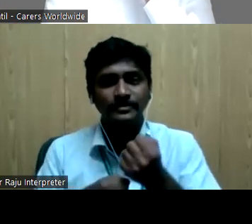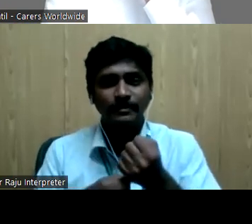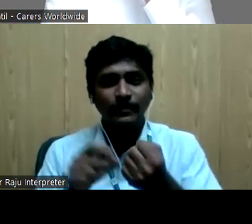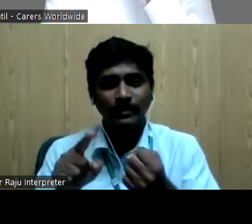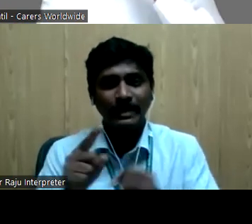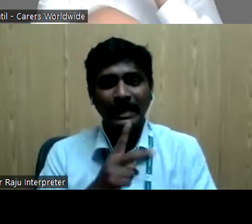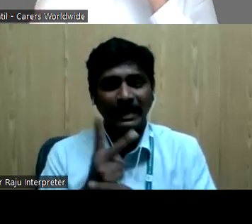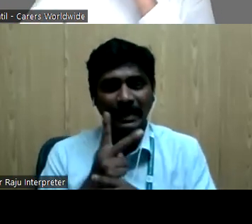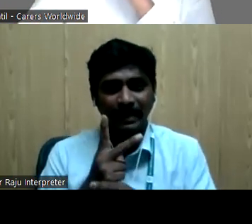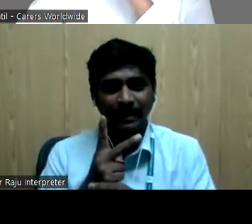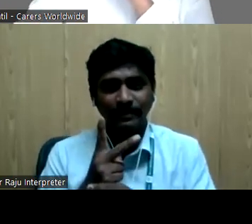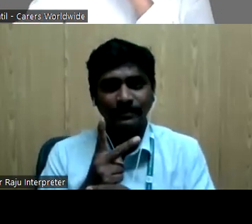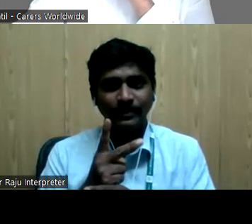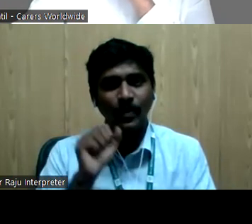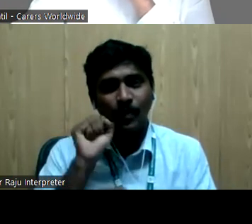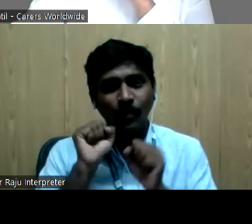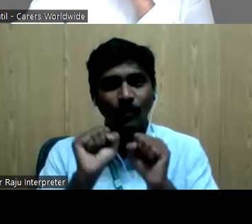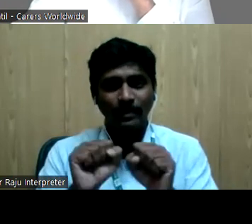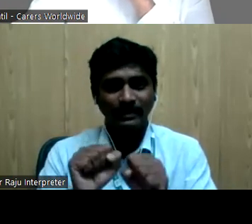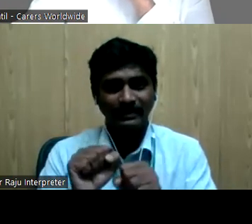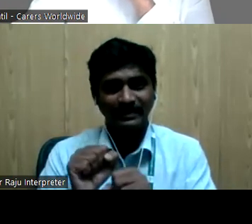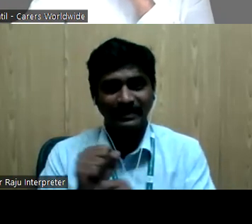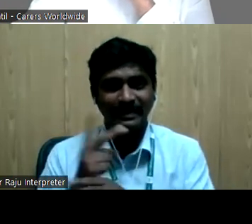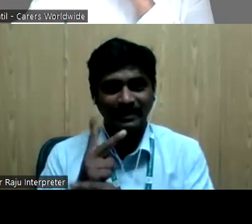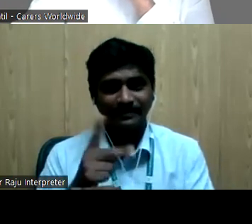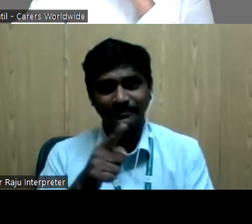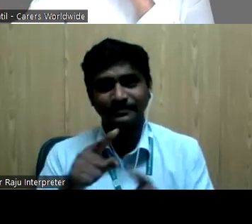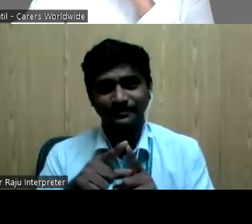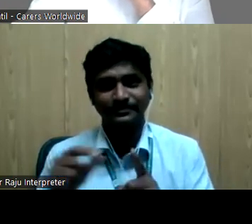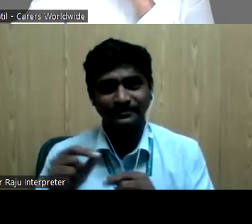for other own, his own kid. That's what we are doing, madam.